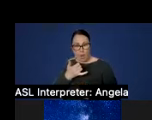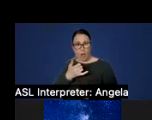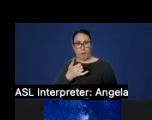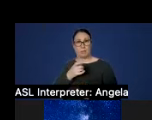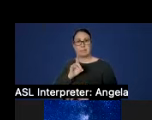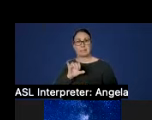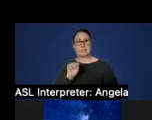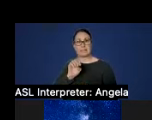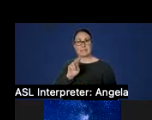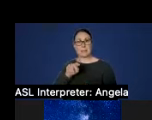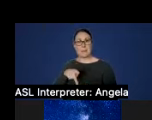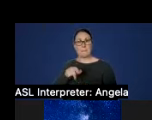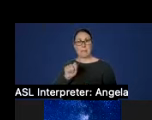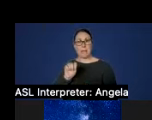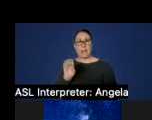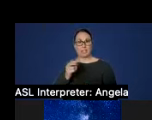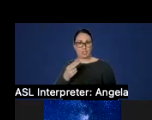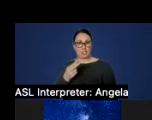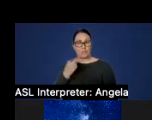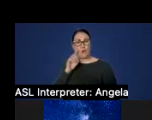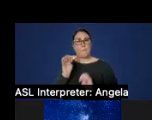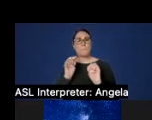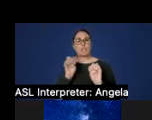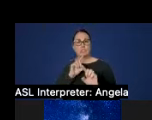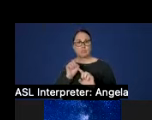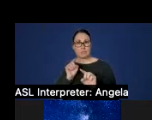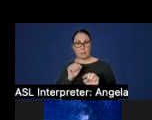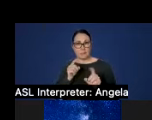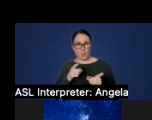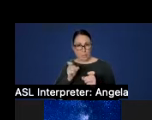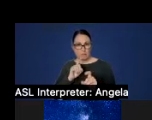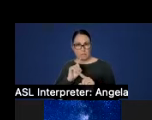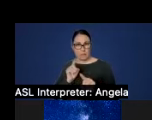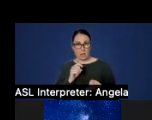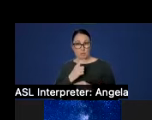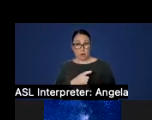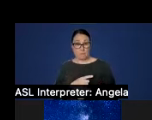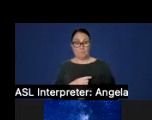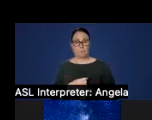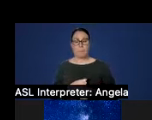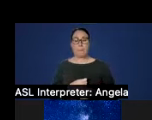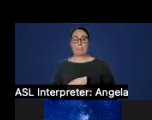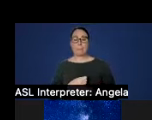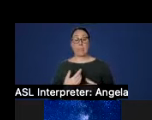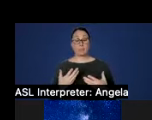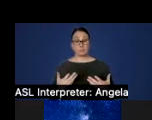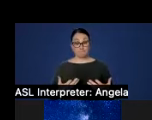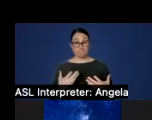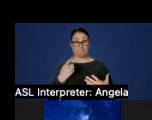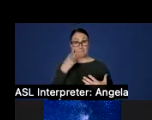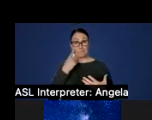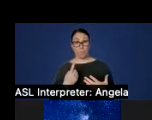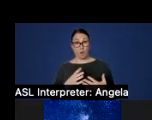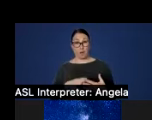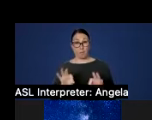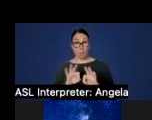That's for, you know, an emergency response, a quick response. And so I think one important